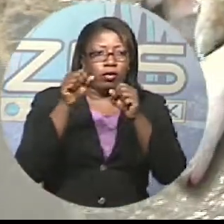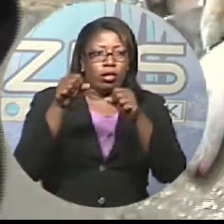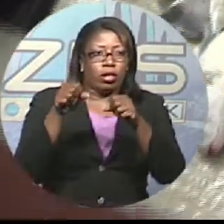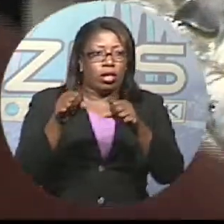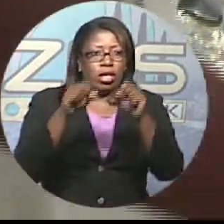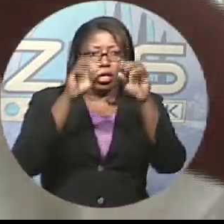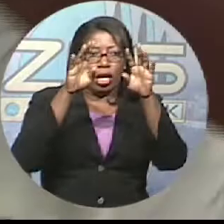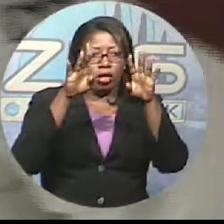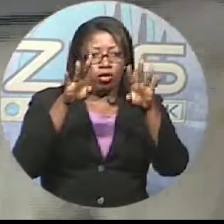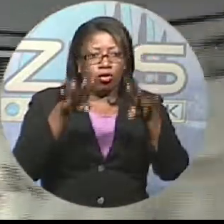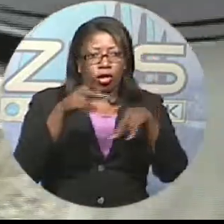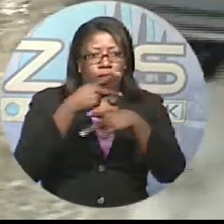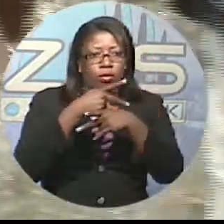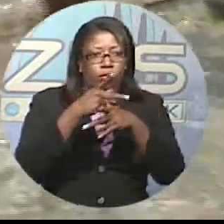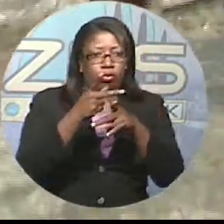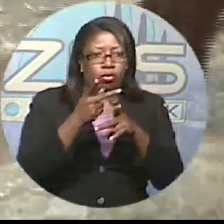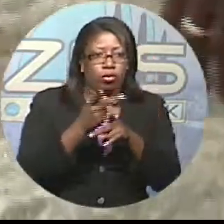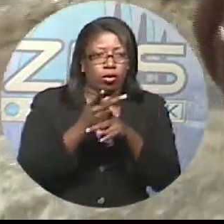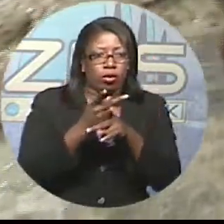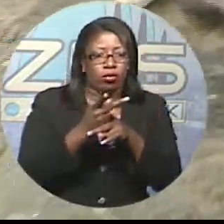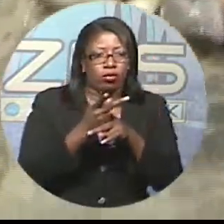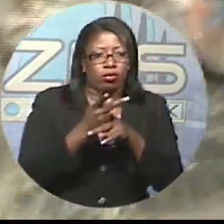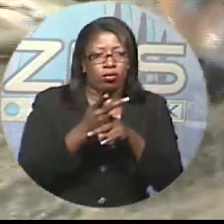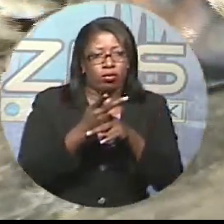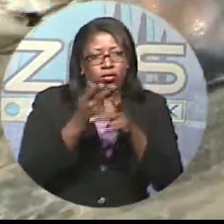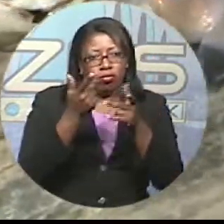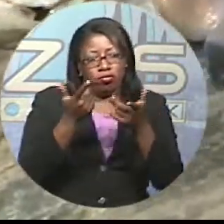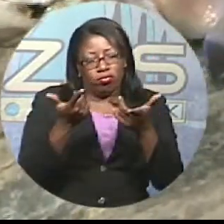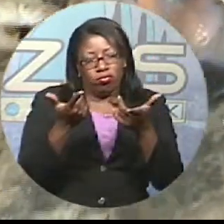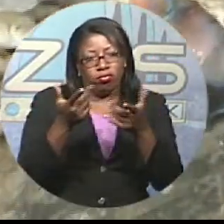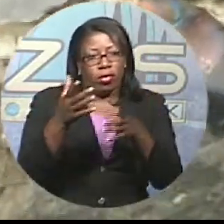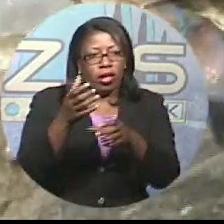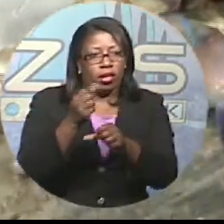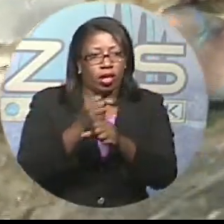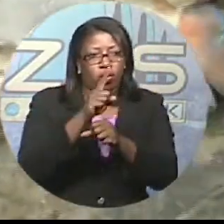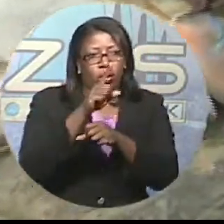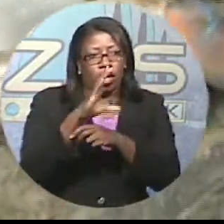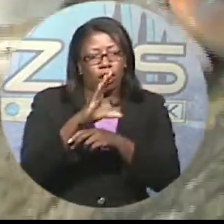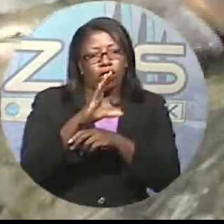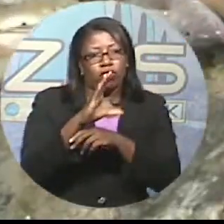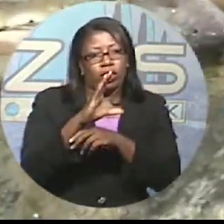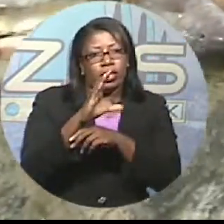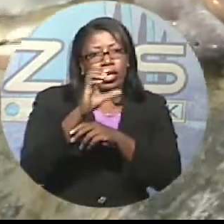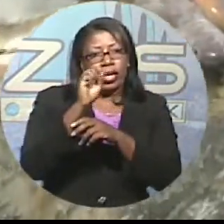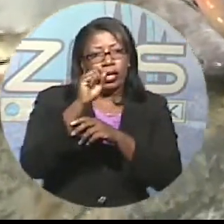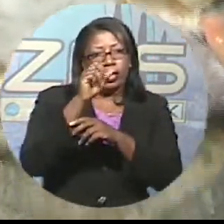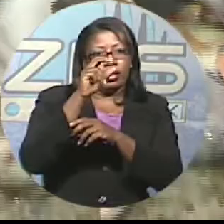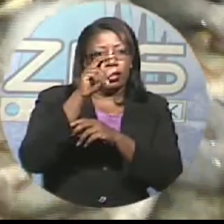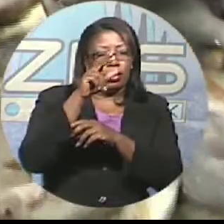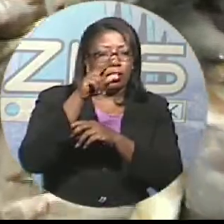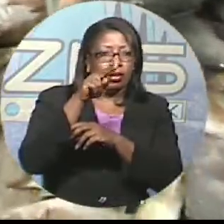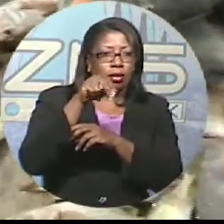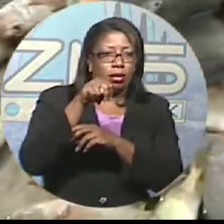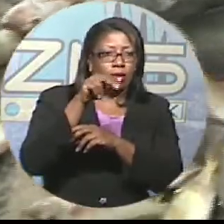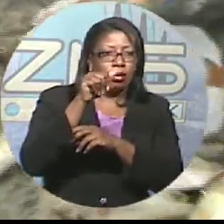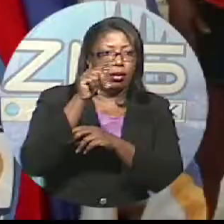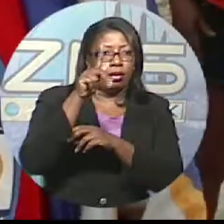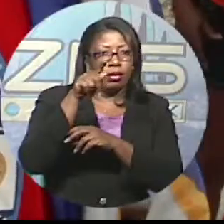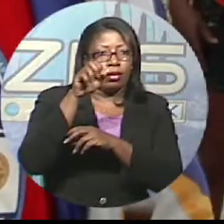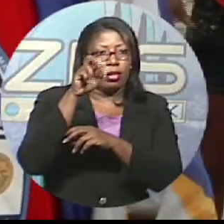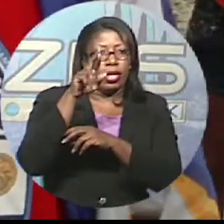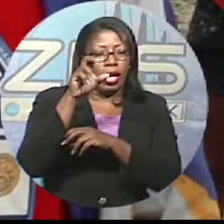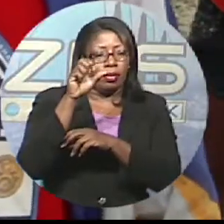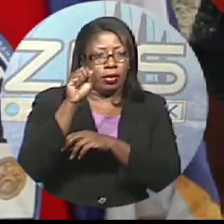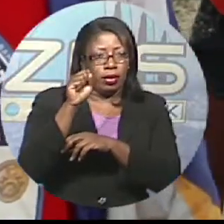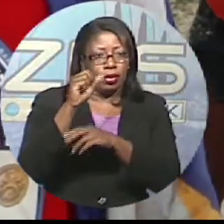rain produced a light catch for the champions. 106 snappers in total for Tim Deems and Mackie Knowles. We